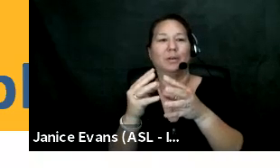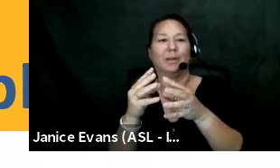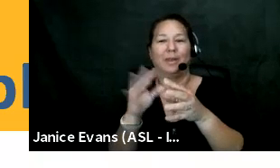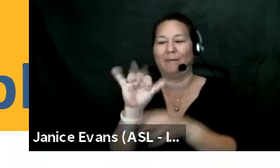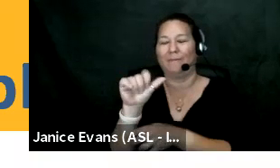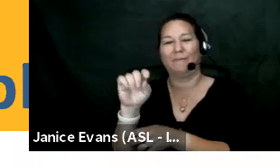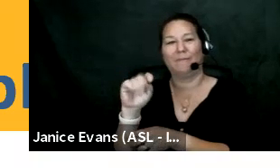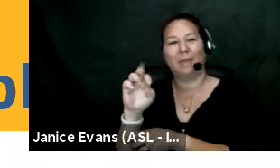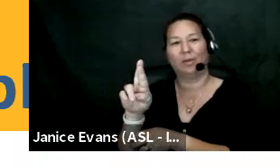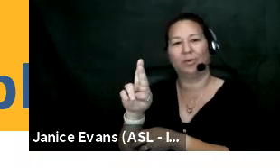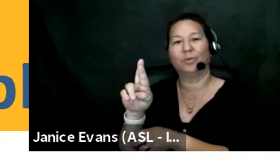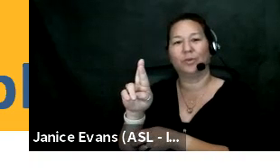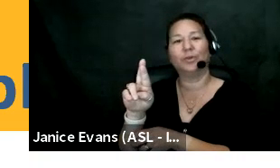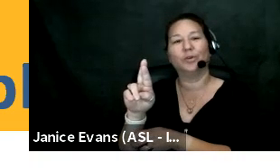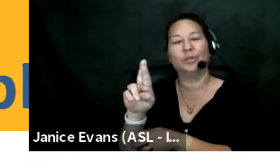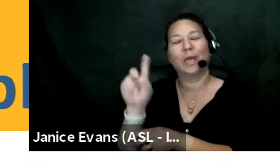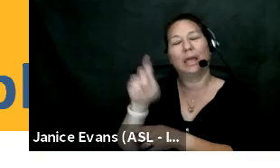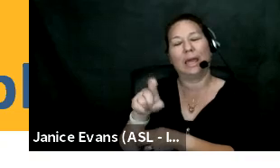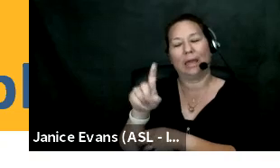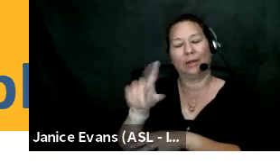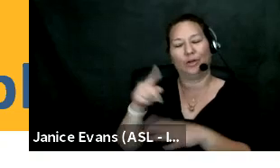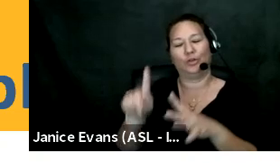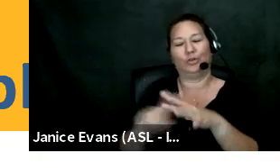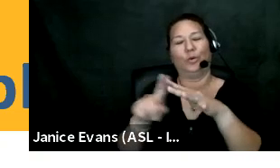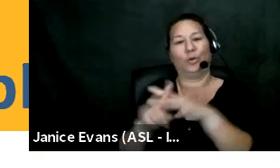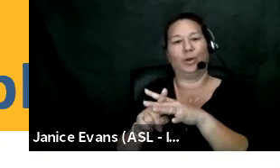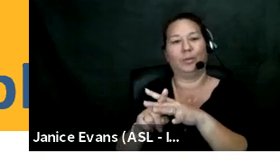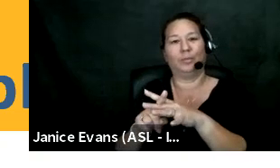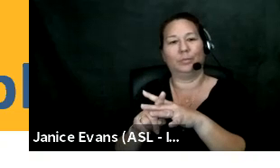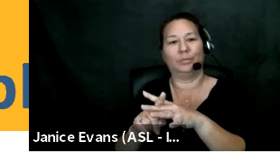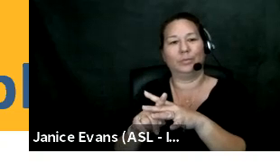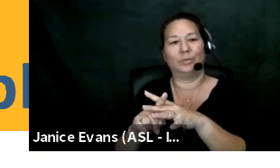not fully understood. Alameda